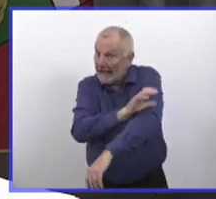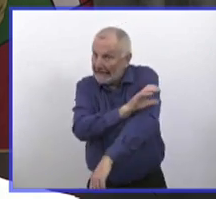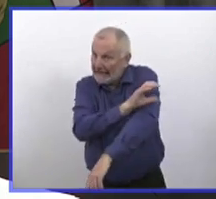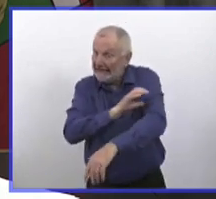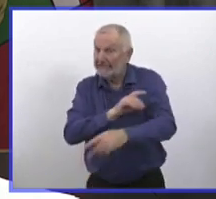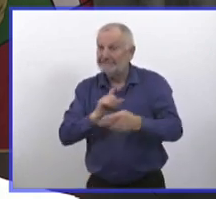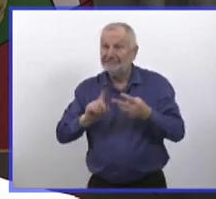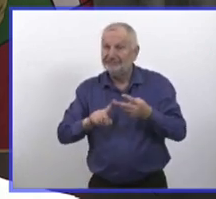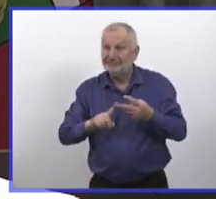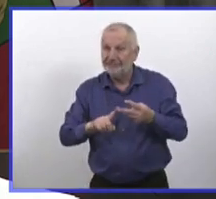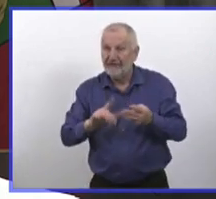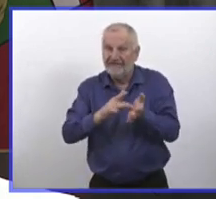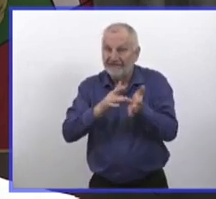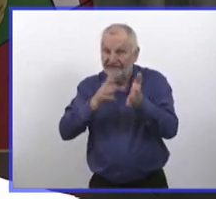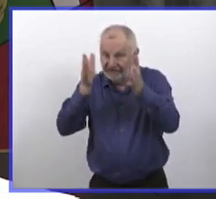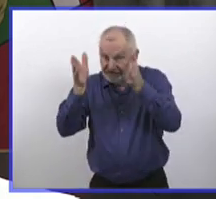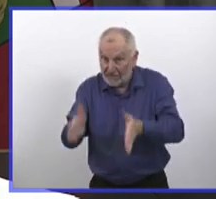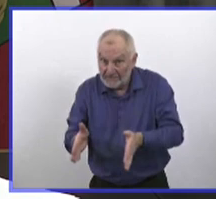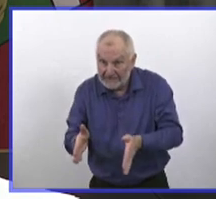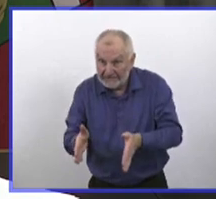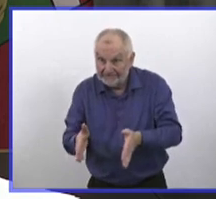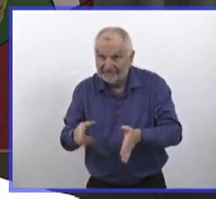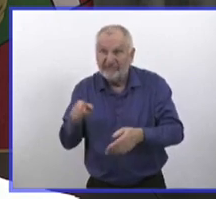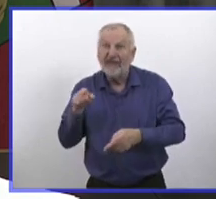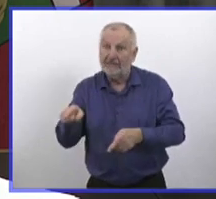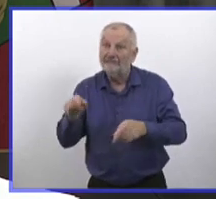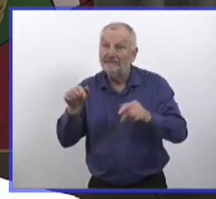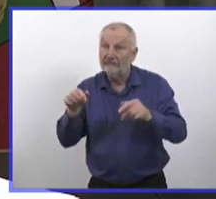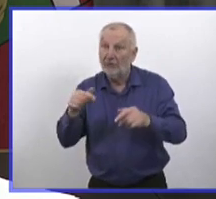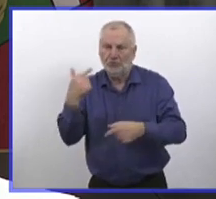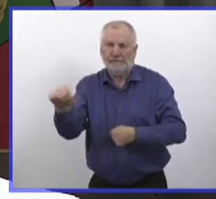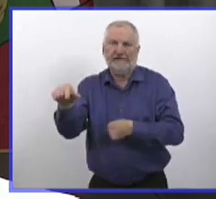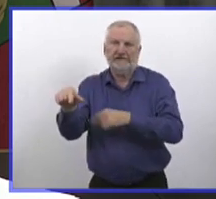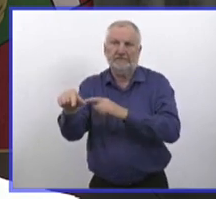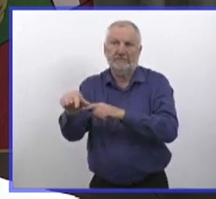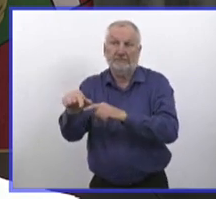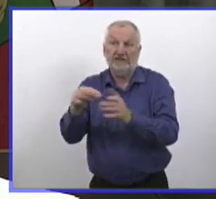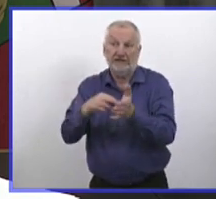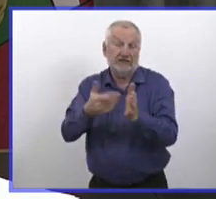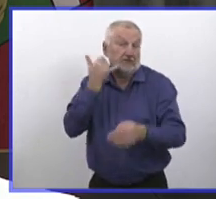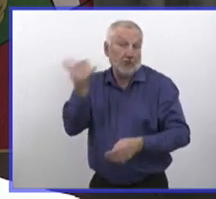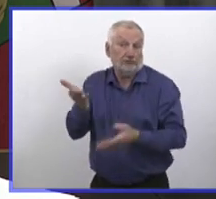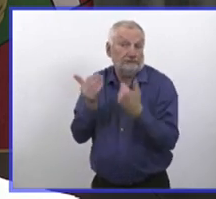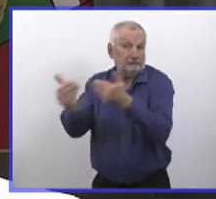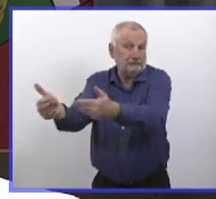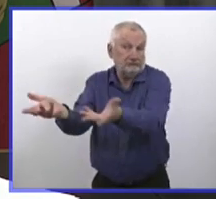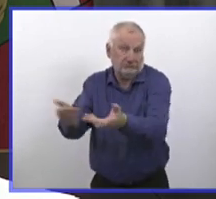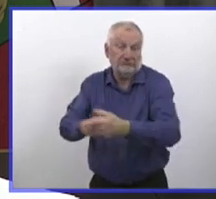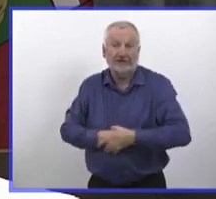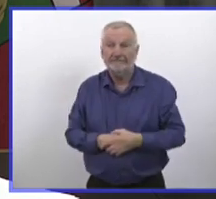as green or accepting calls. And if Manitobans look at the list and see themselves reflected in that